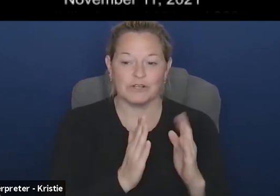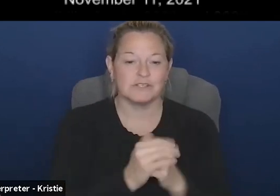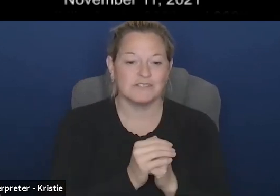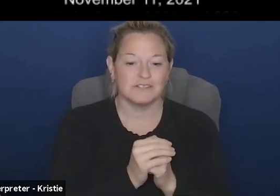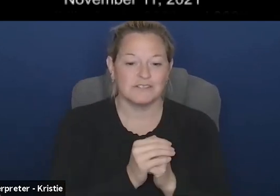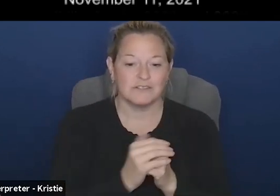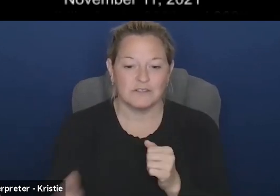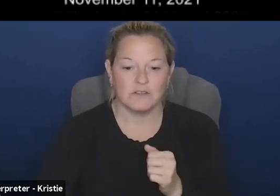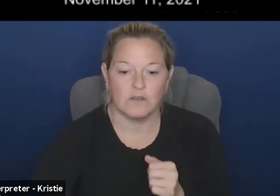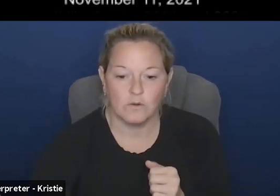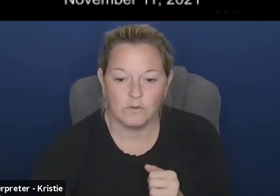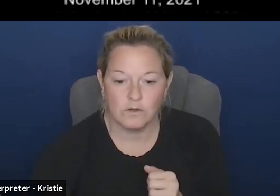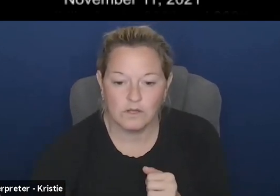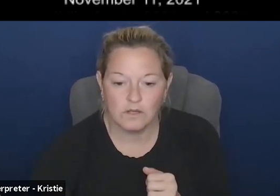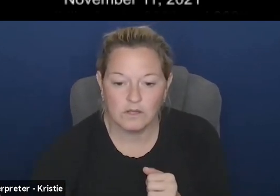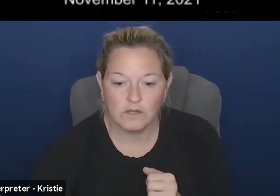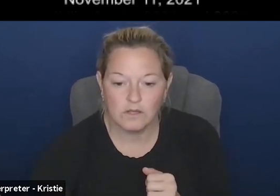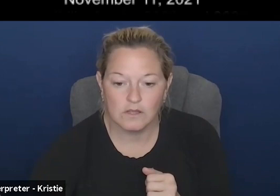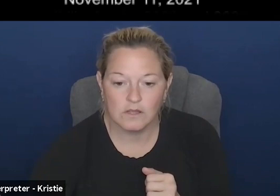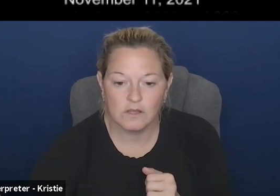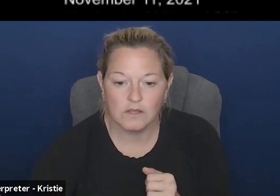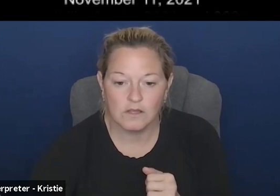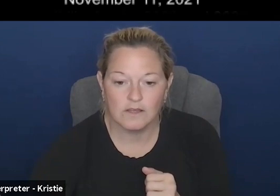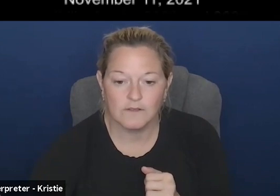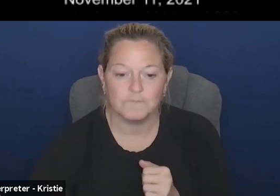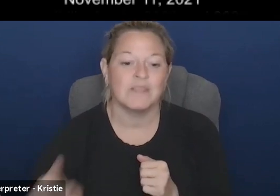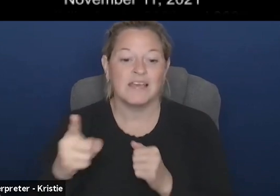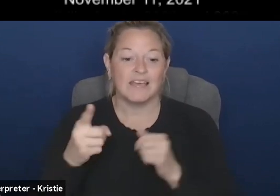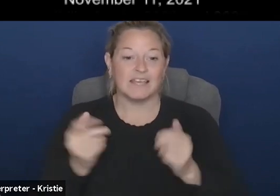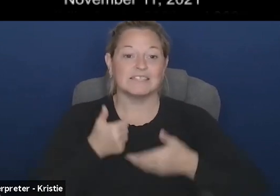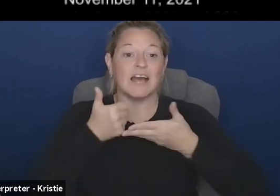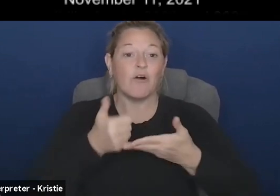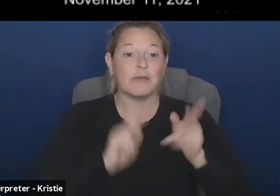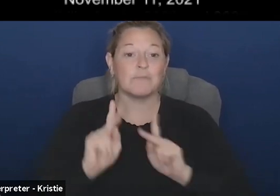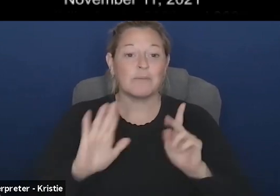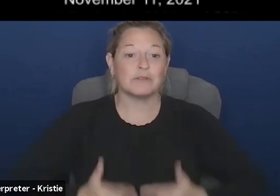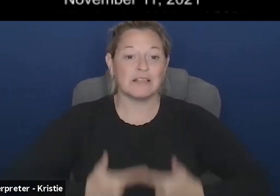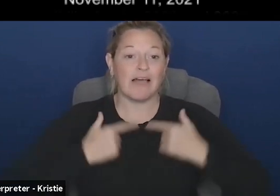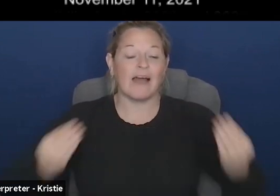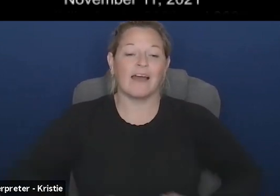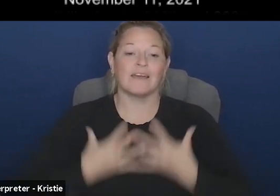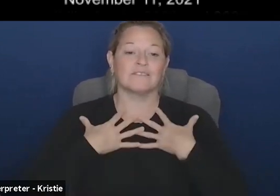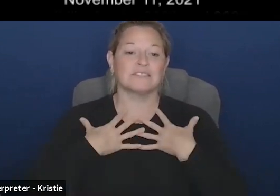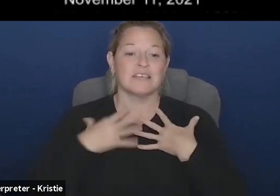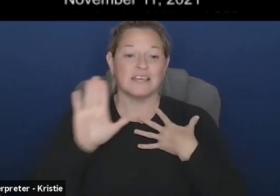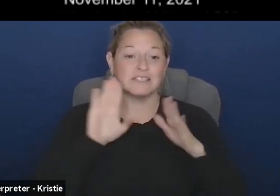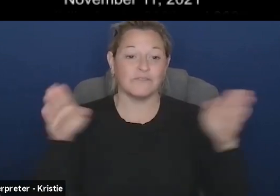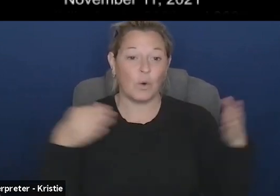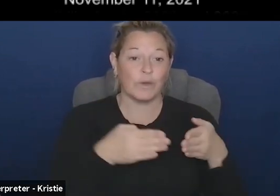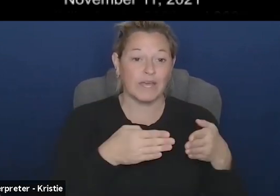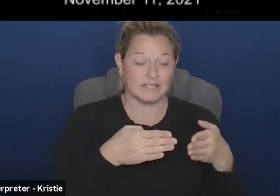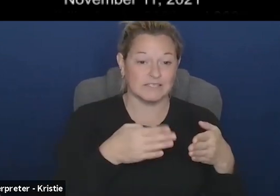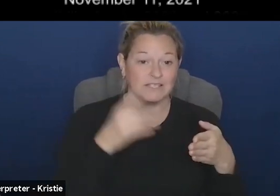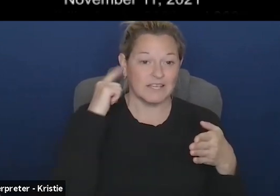people to use technologies that pervade our lives. Joshua's graduate work focused on psychoacoustics and directional aspects